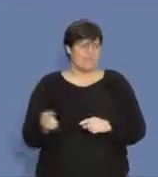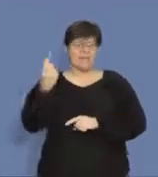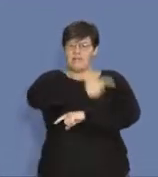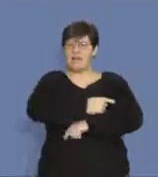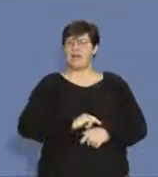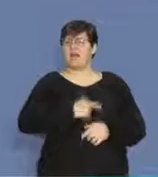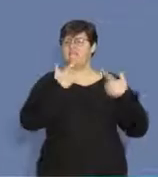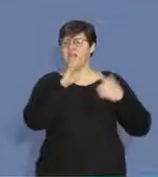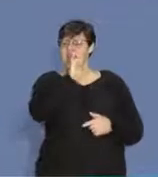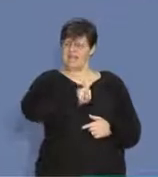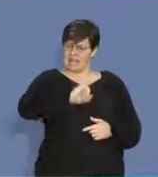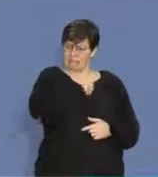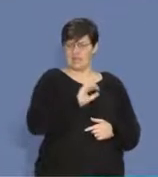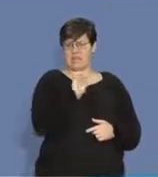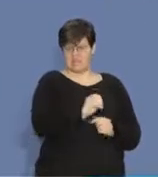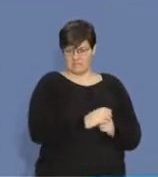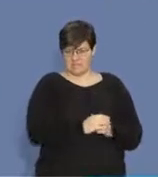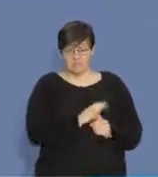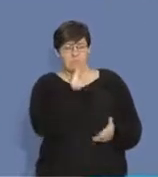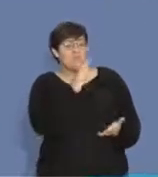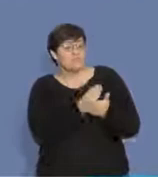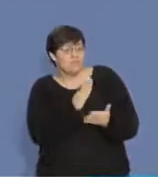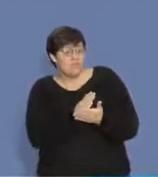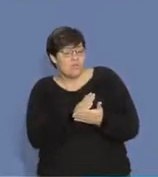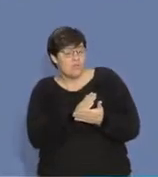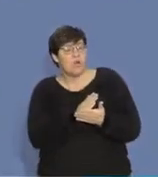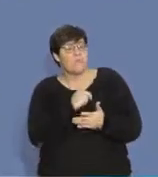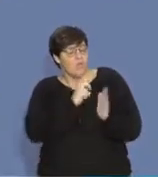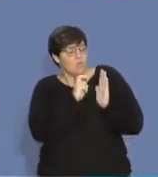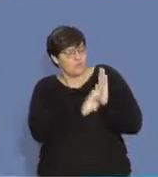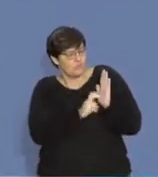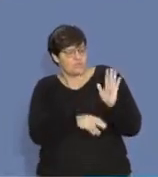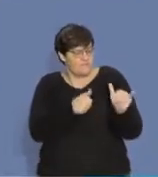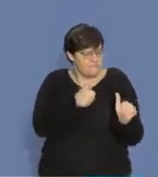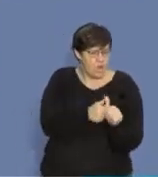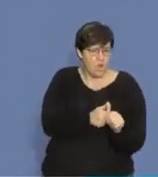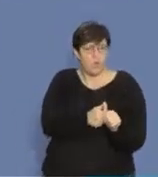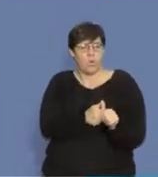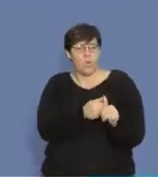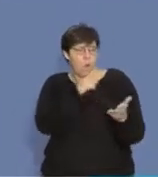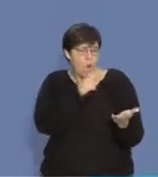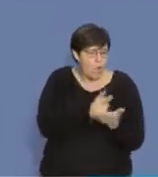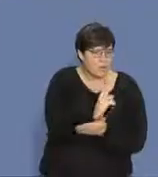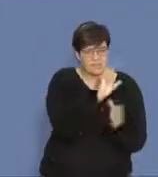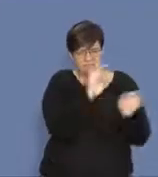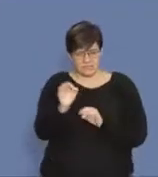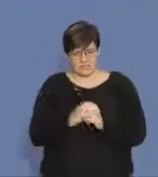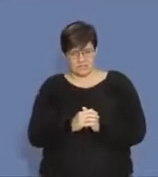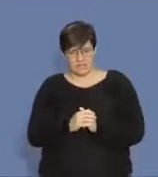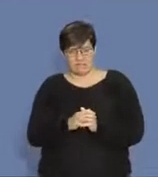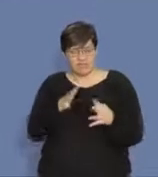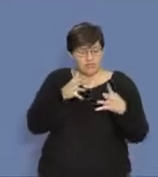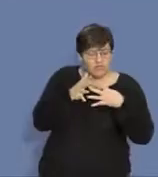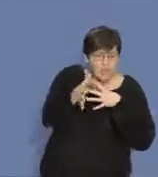daily lives. You have to ensure that you have integrity in your dealings.